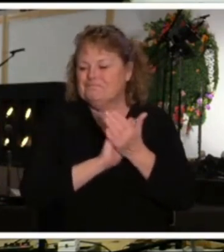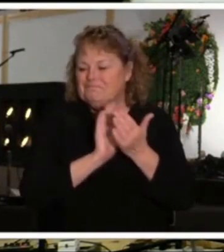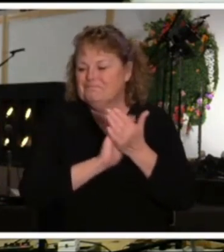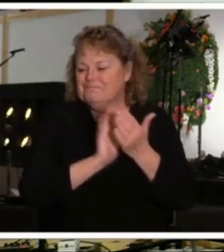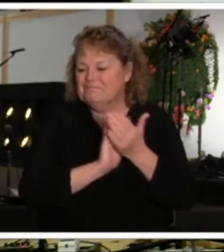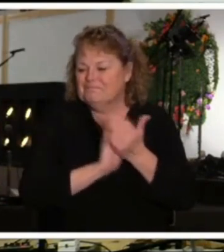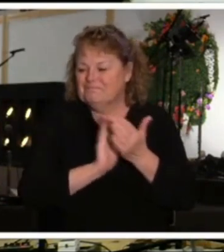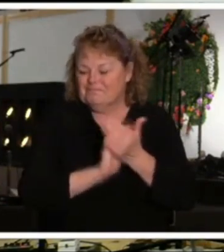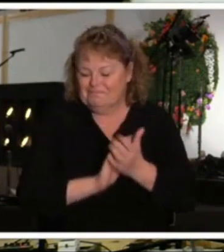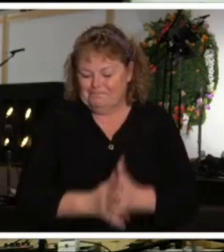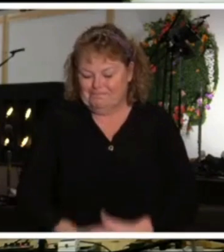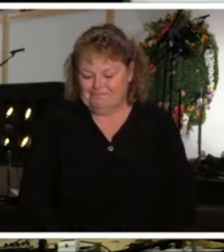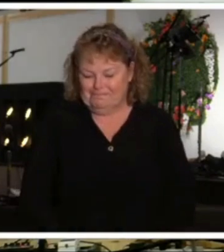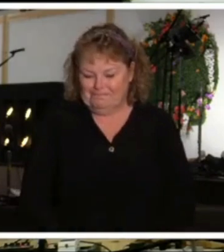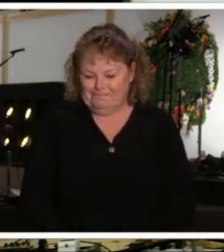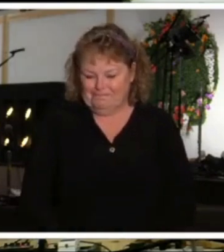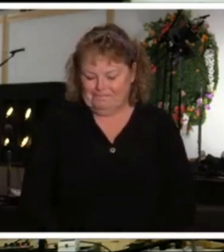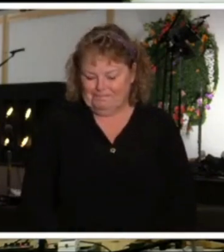Thank you,